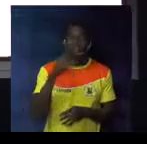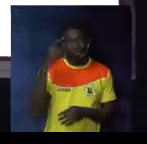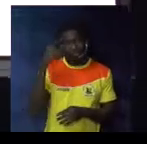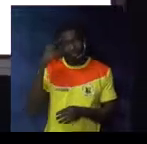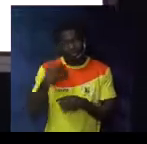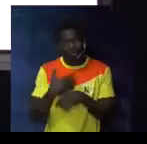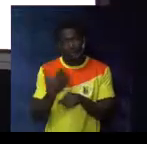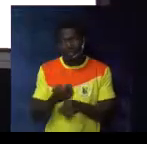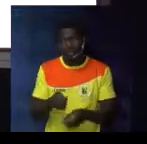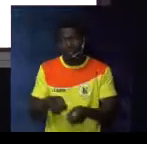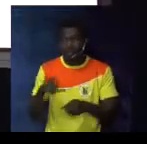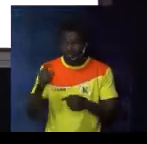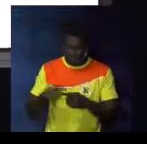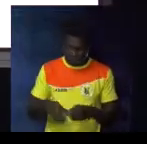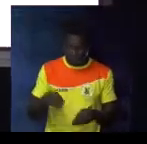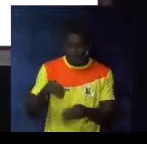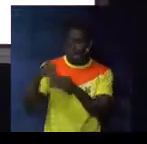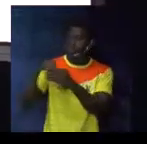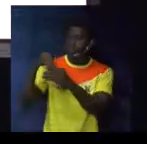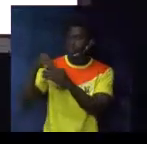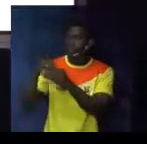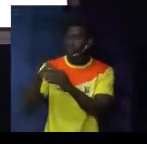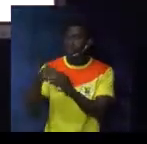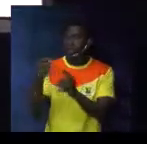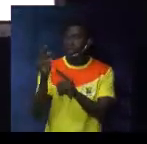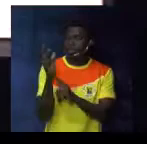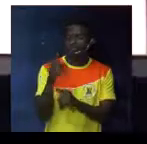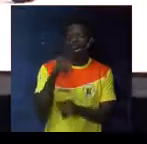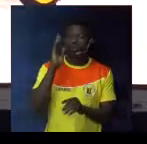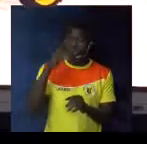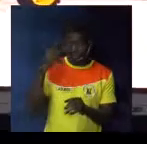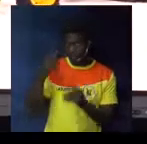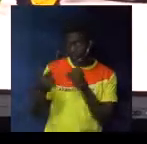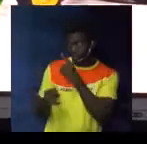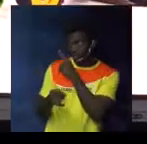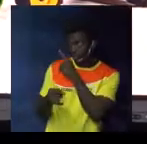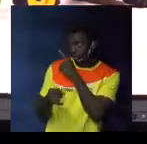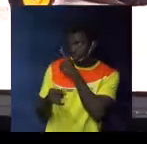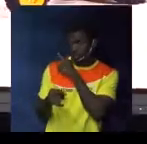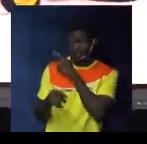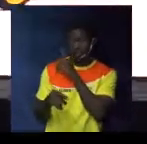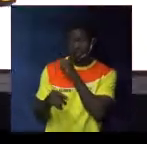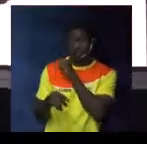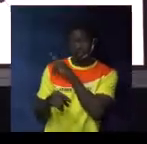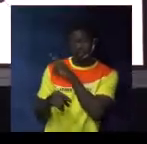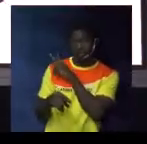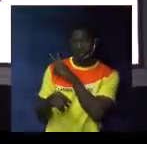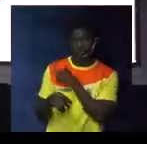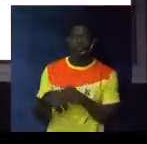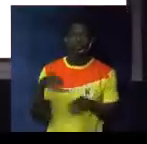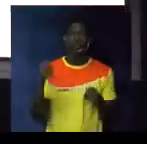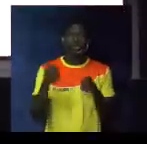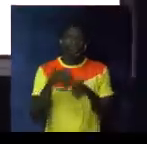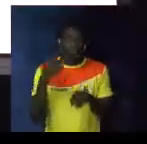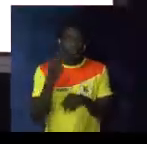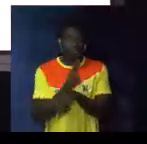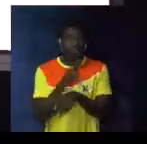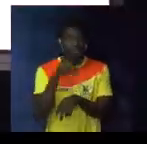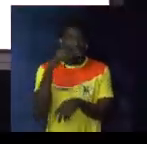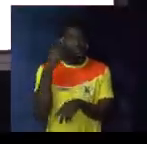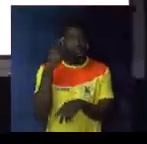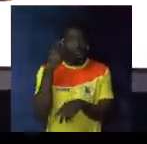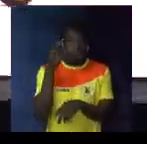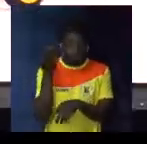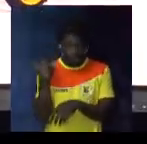making ridges to plant crops. You can see the diagram of a tractor here. Even the video you watched before,